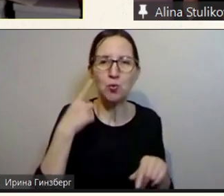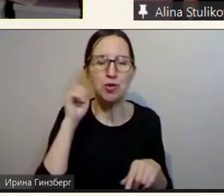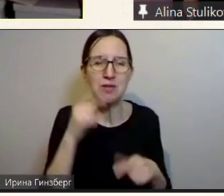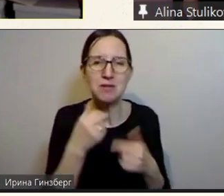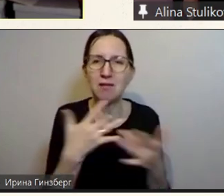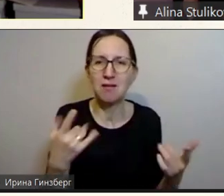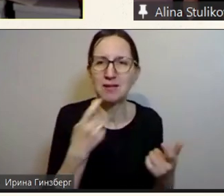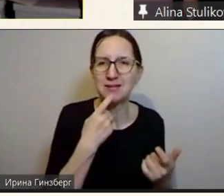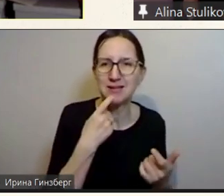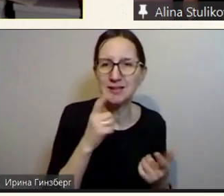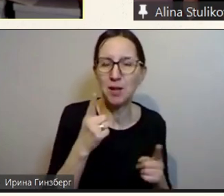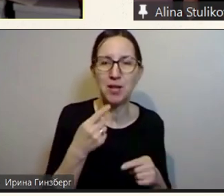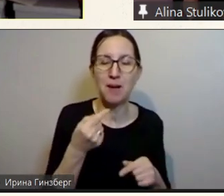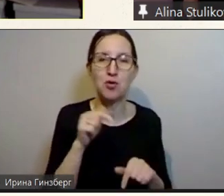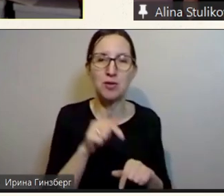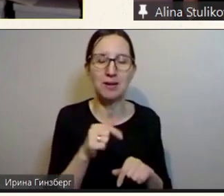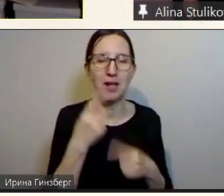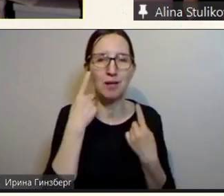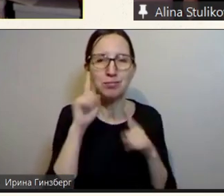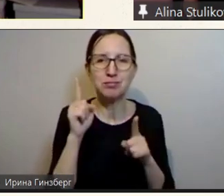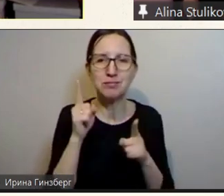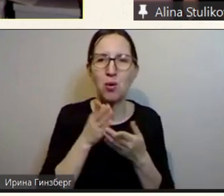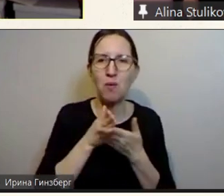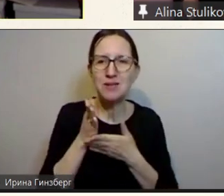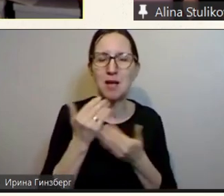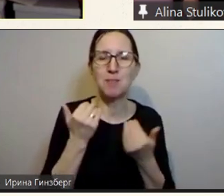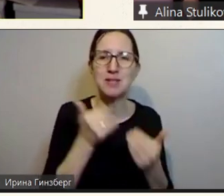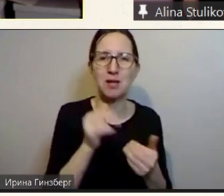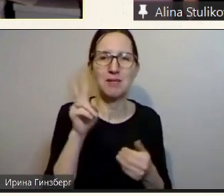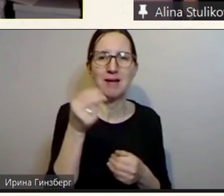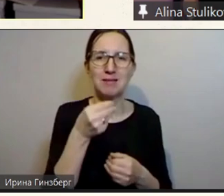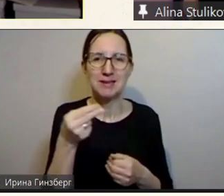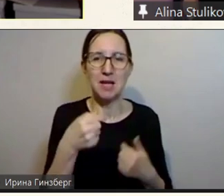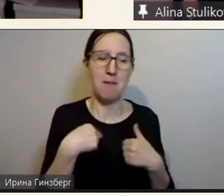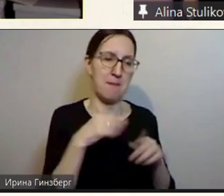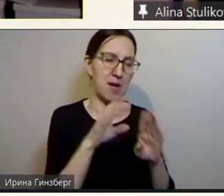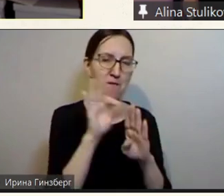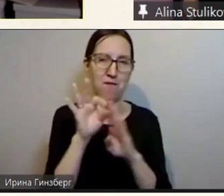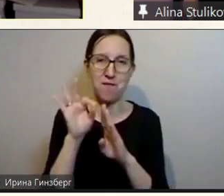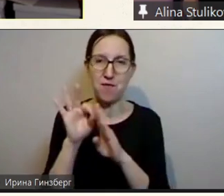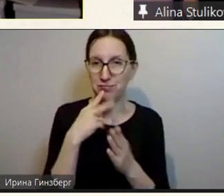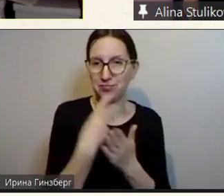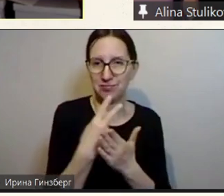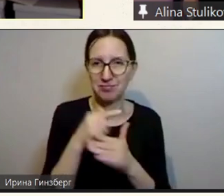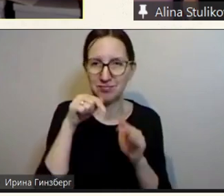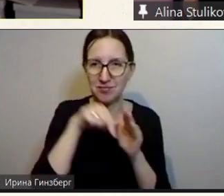that we're always dealing with are actually universal, are things that everybody